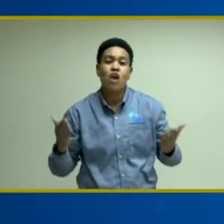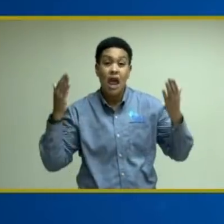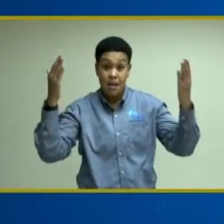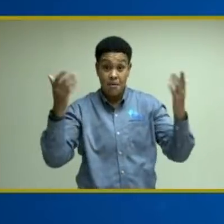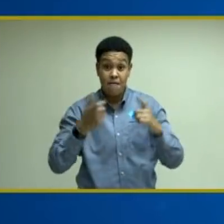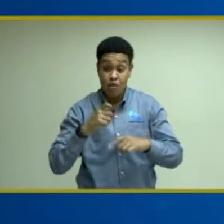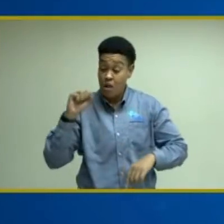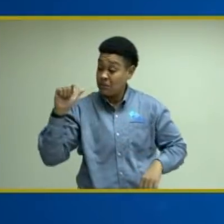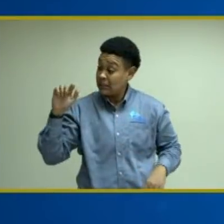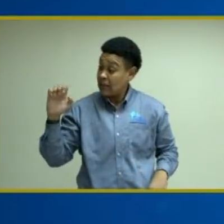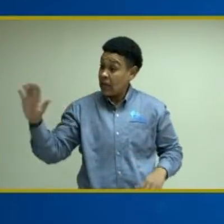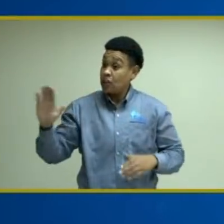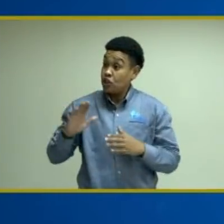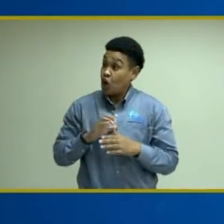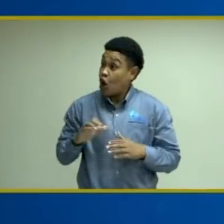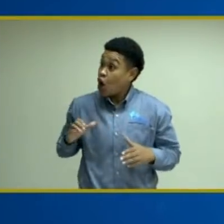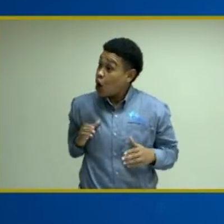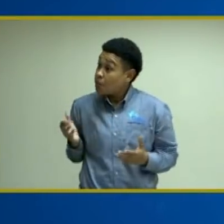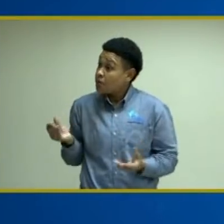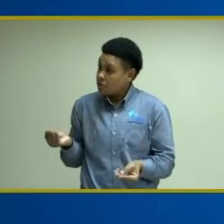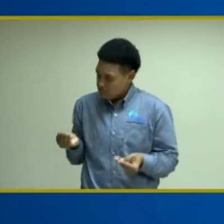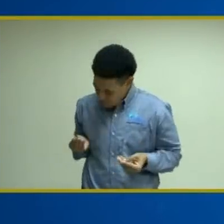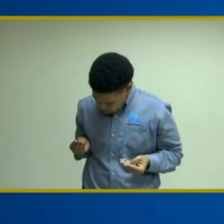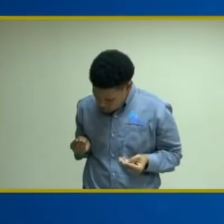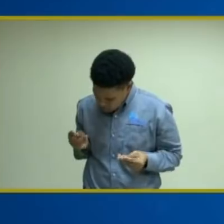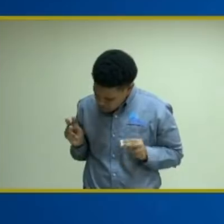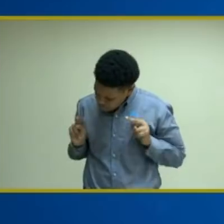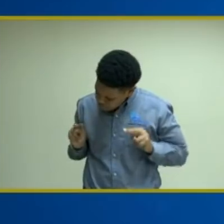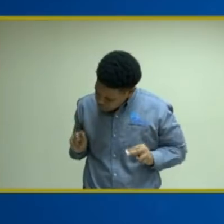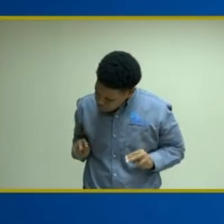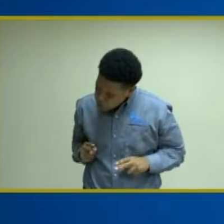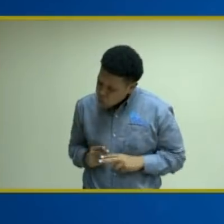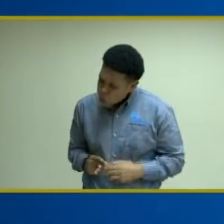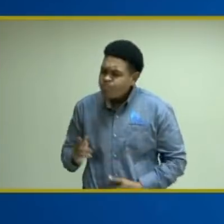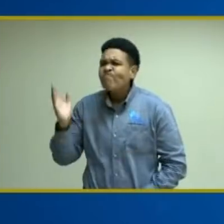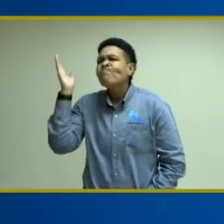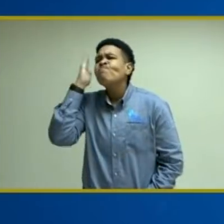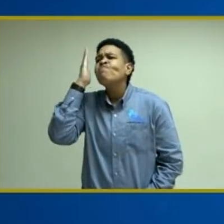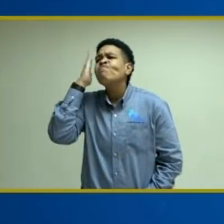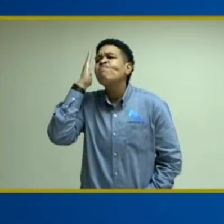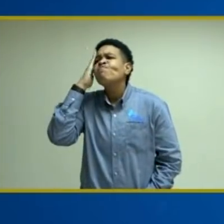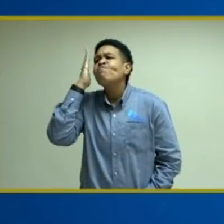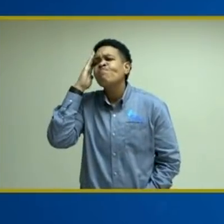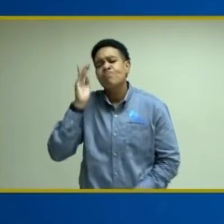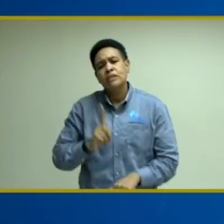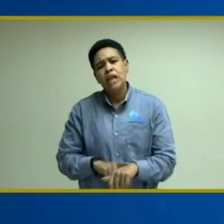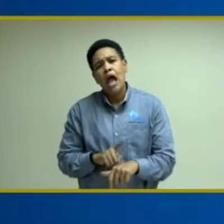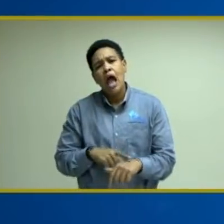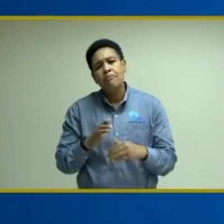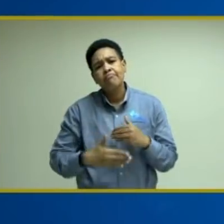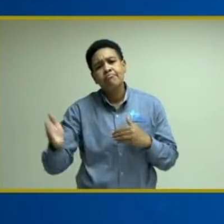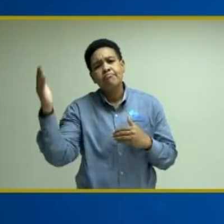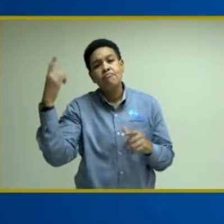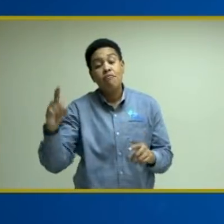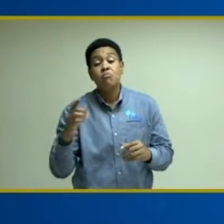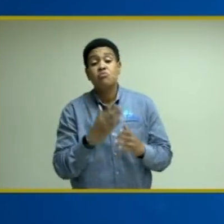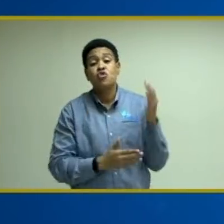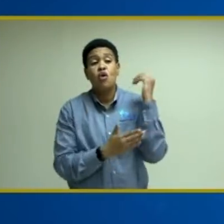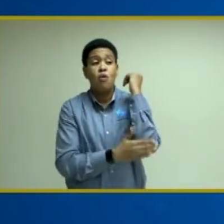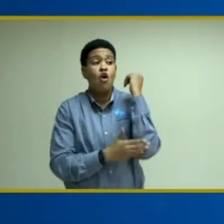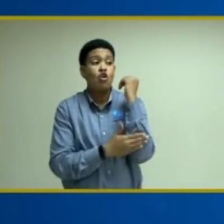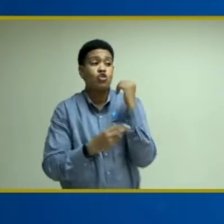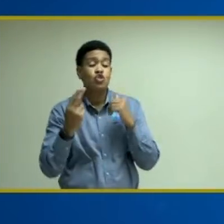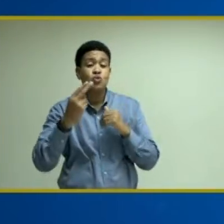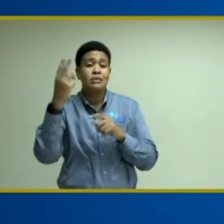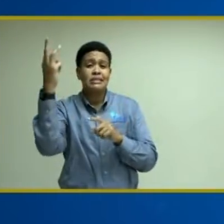from the SAGE will be out shortly, and that we would see what that time interval is. Now, some countries are using a